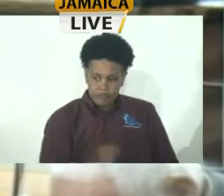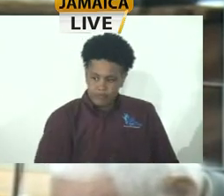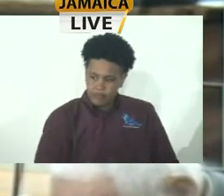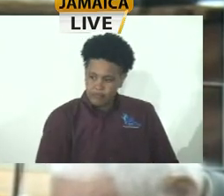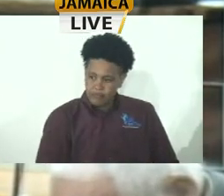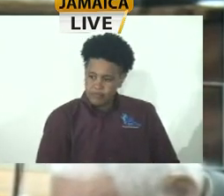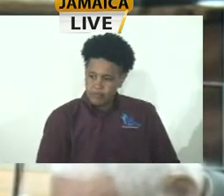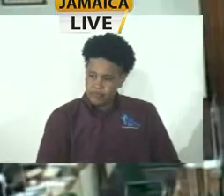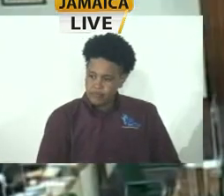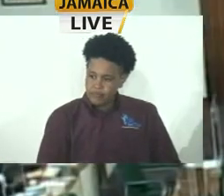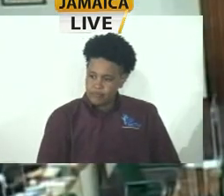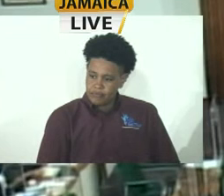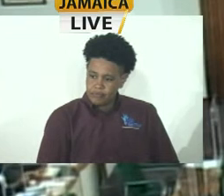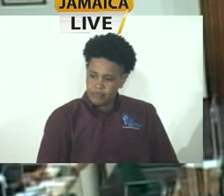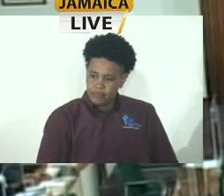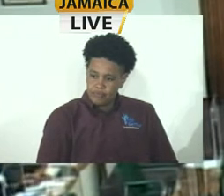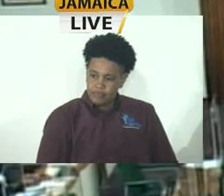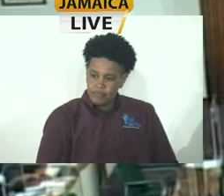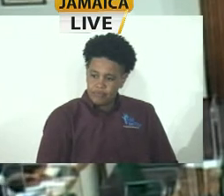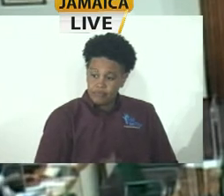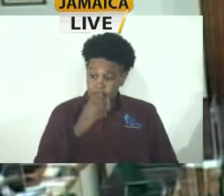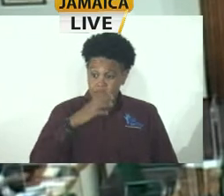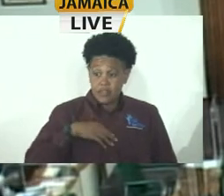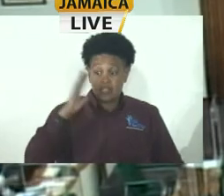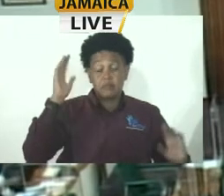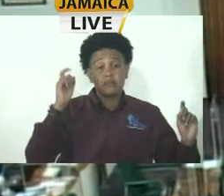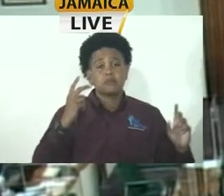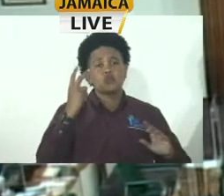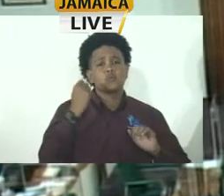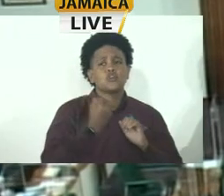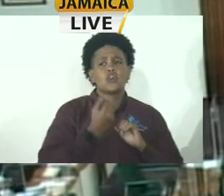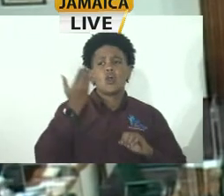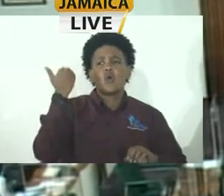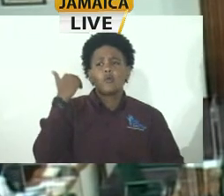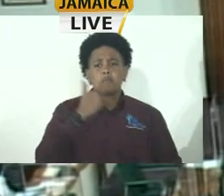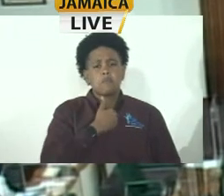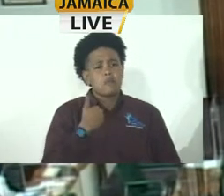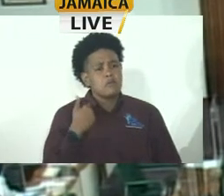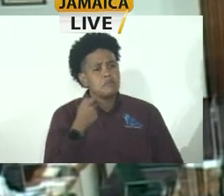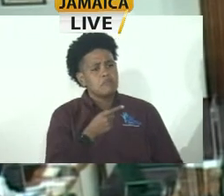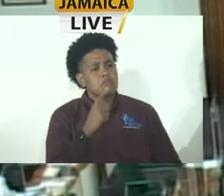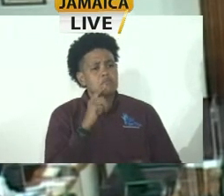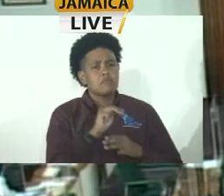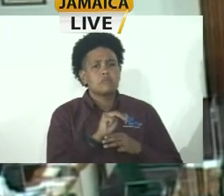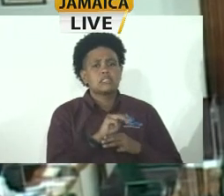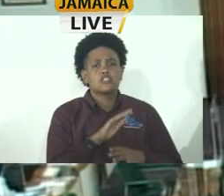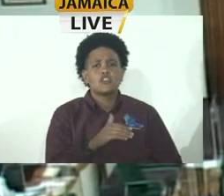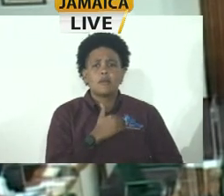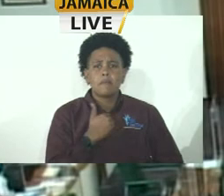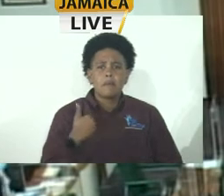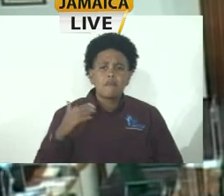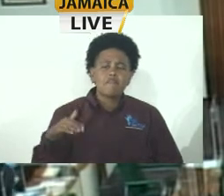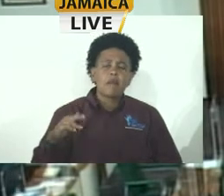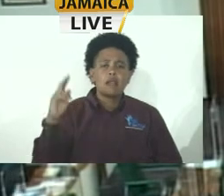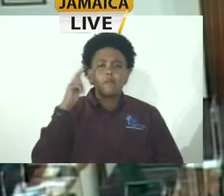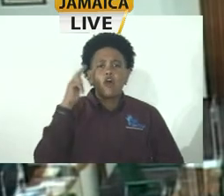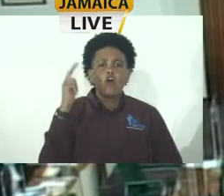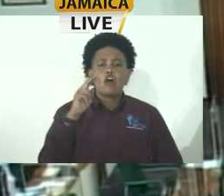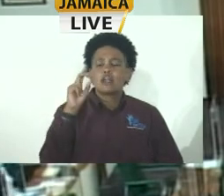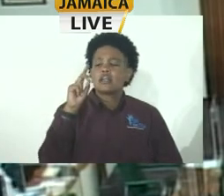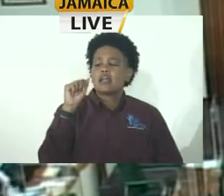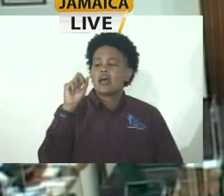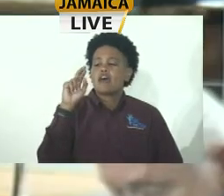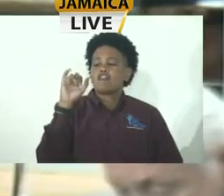madam speaker two years ago my colleague minister and member of parliament the honourable darrell